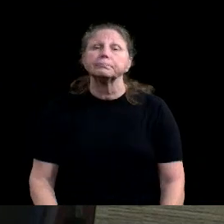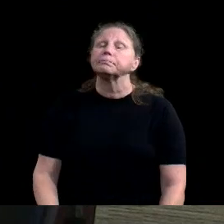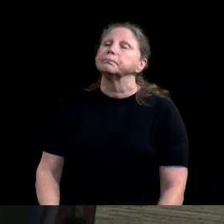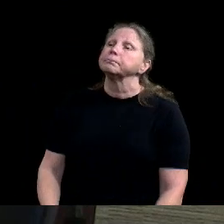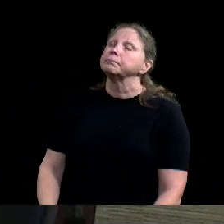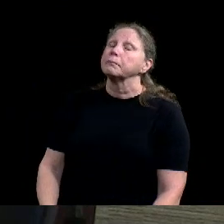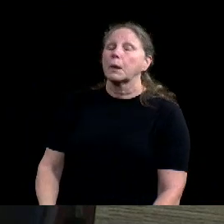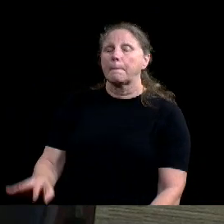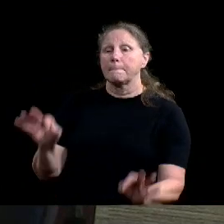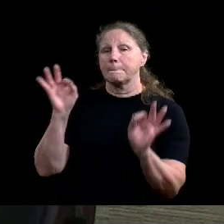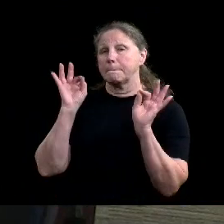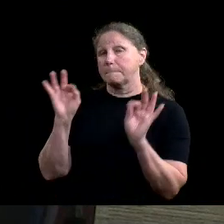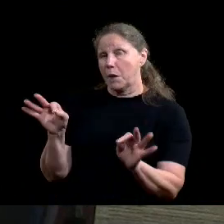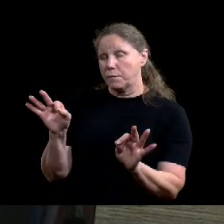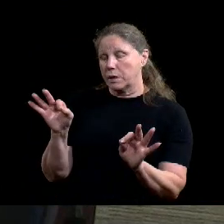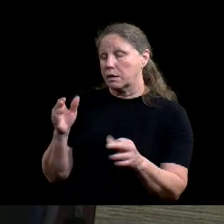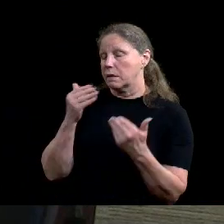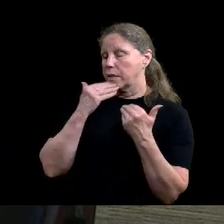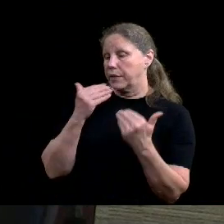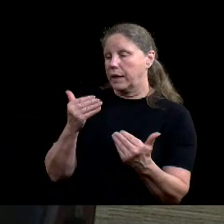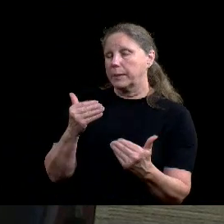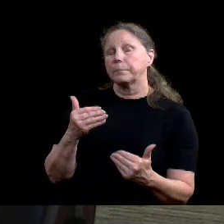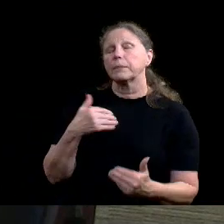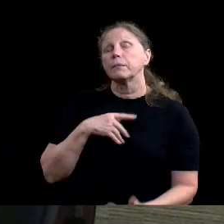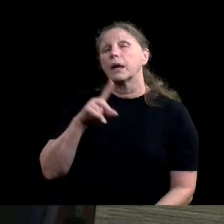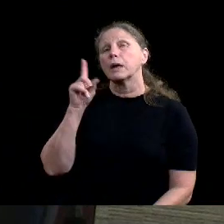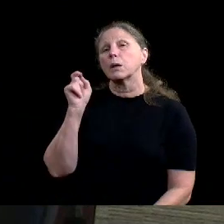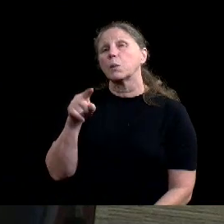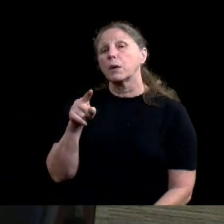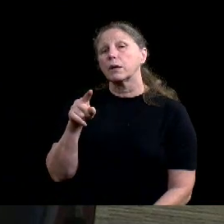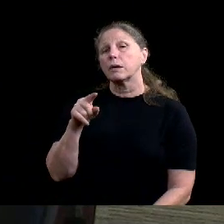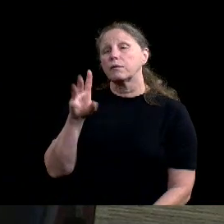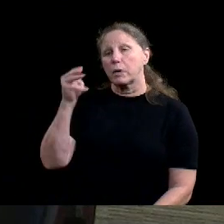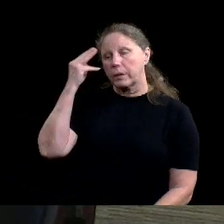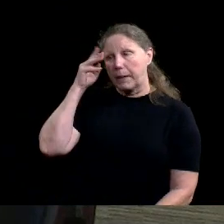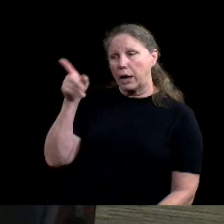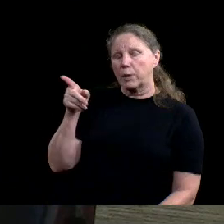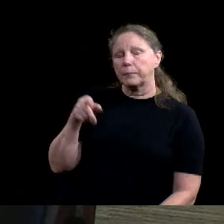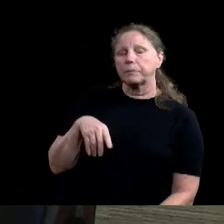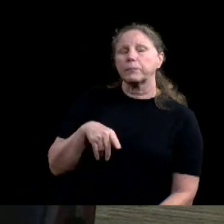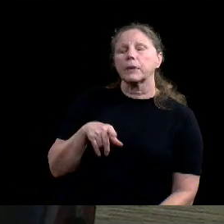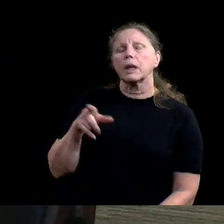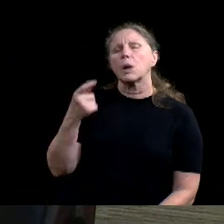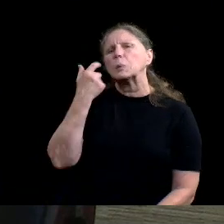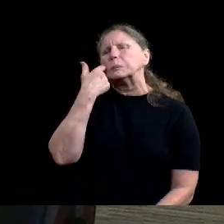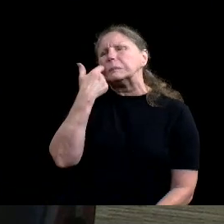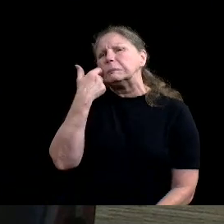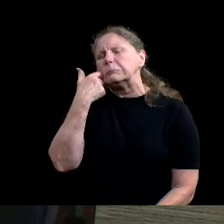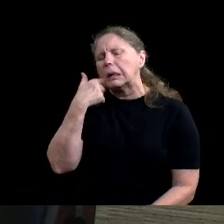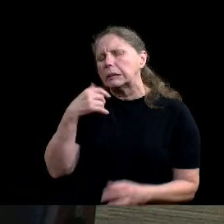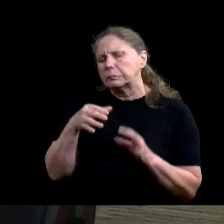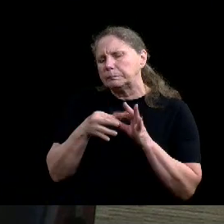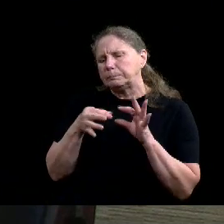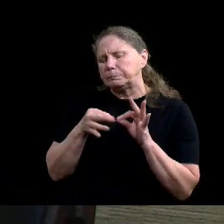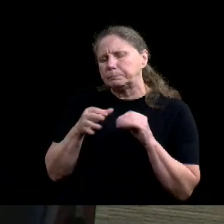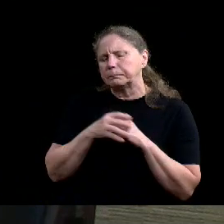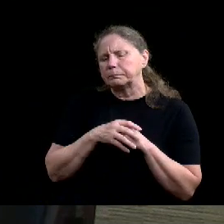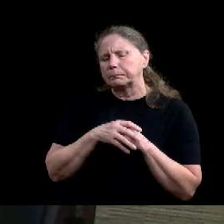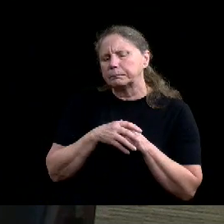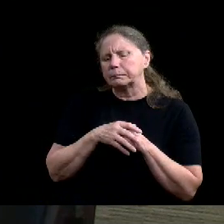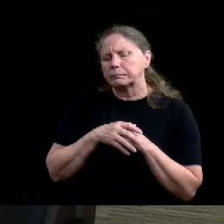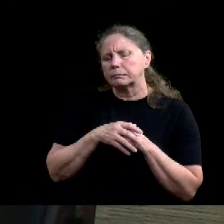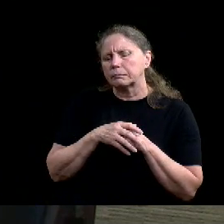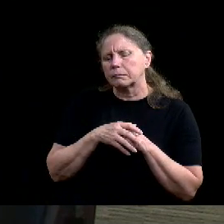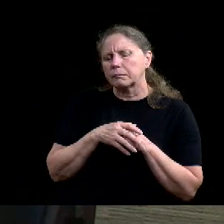question's for Mayor Deaver. You mentioned earlier in this press conference that you believe that hair and nail salons should be